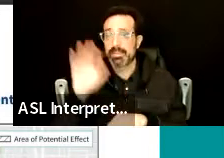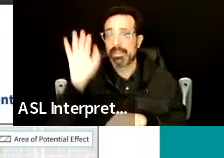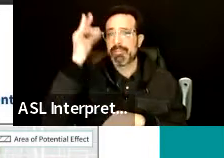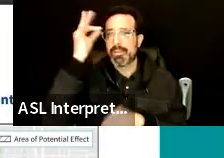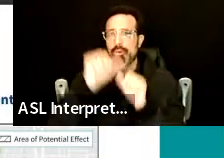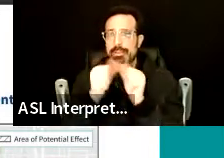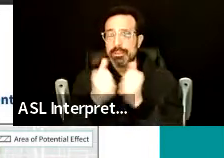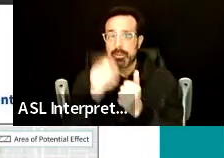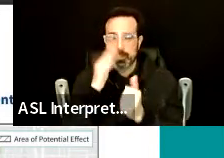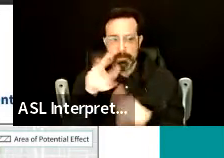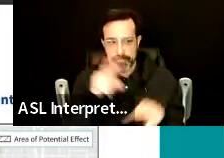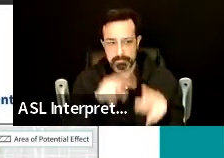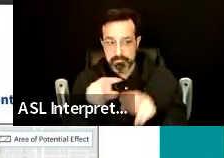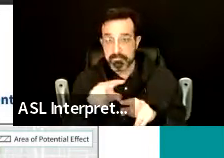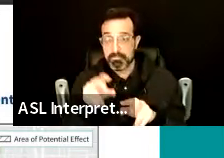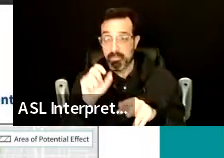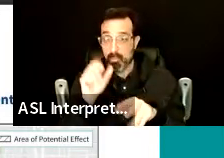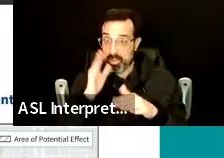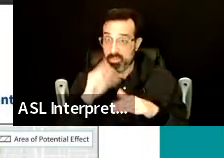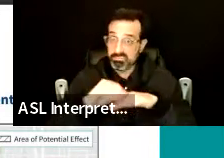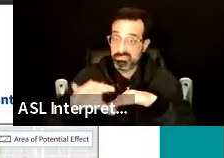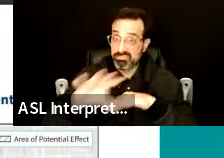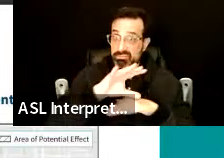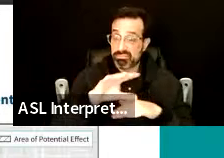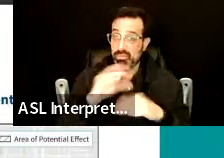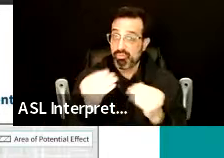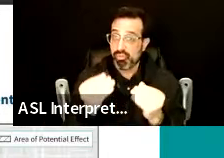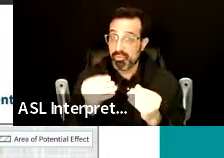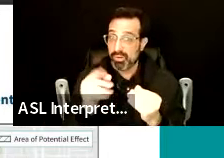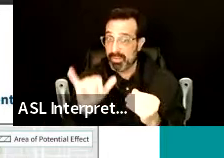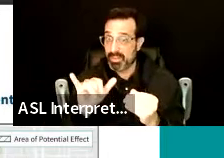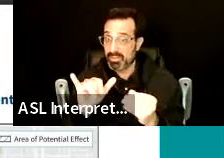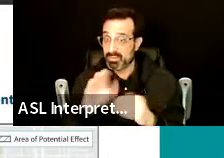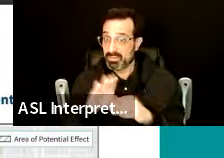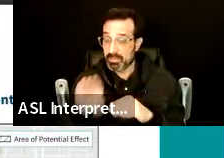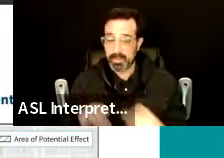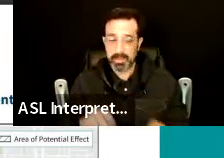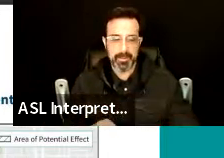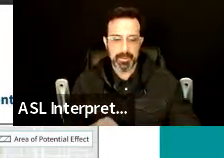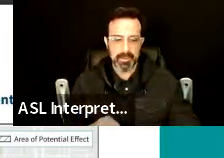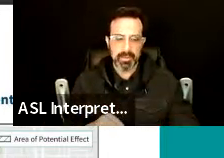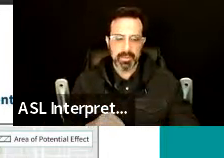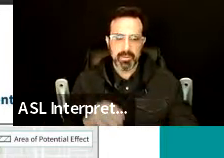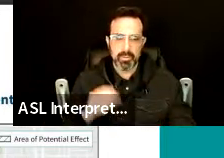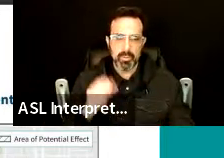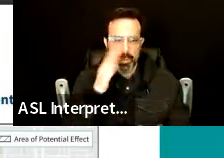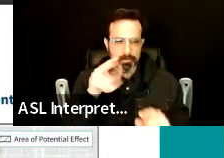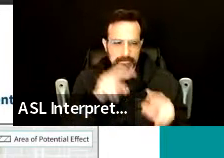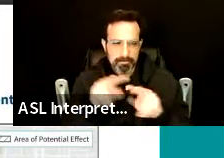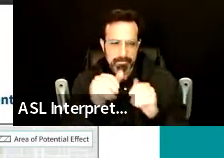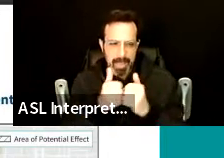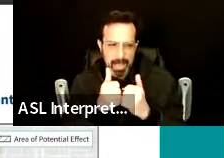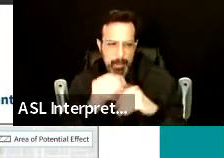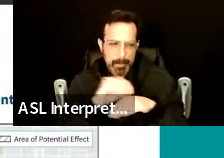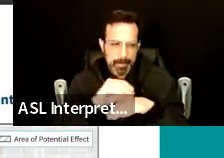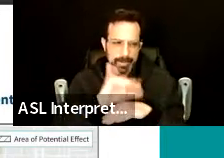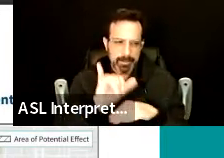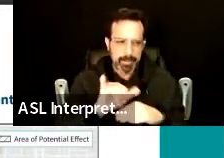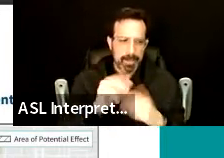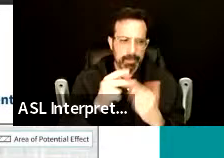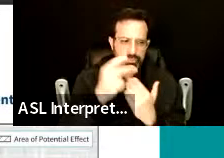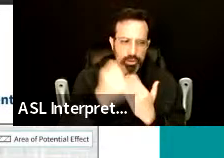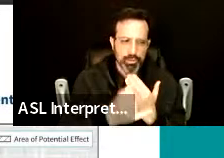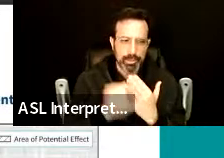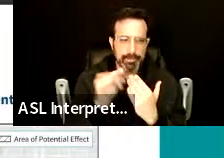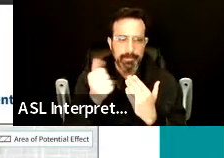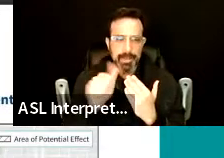determines if historic properties may be adversely affected in this step. They determine how historic properties might be affected by the project and